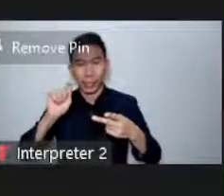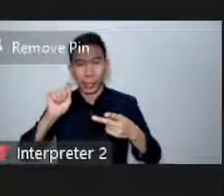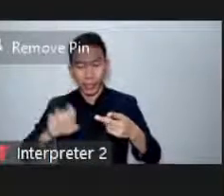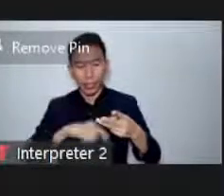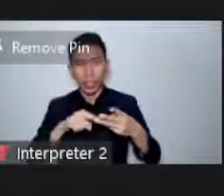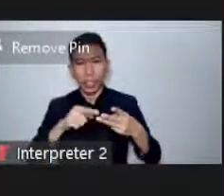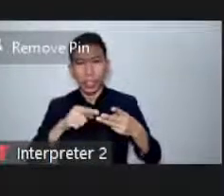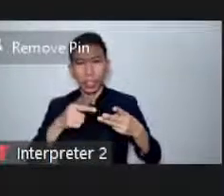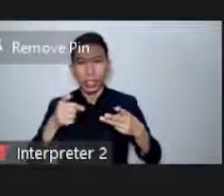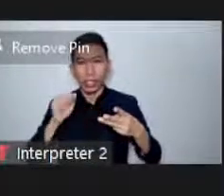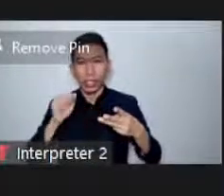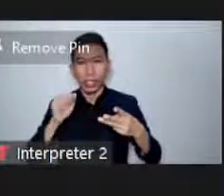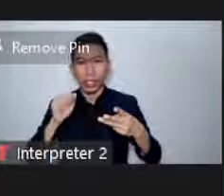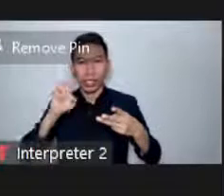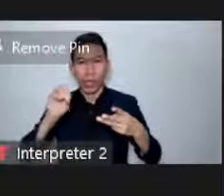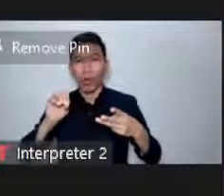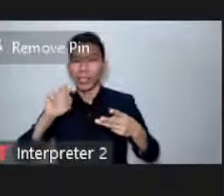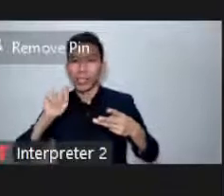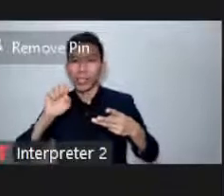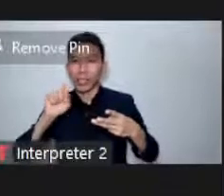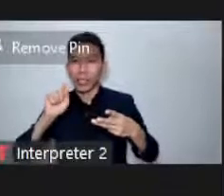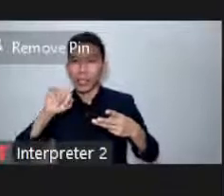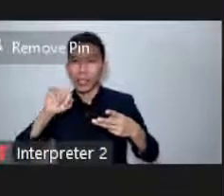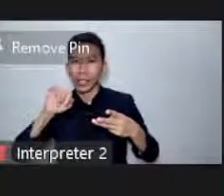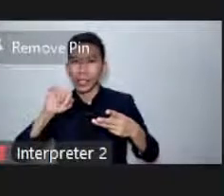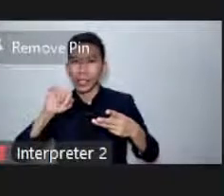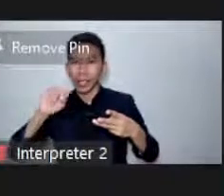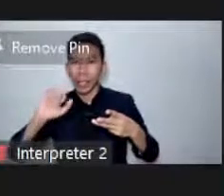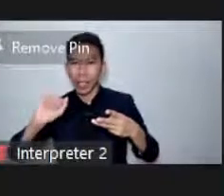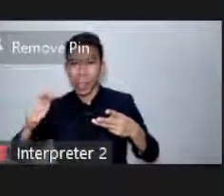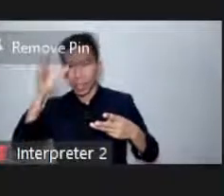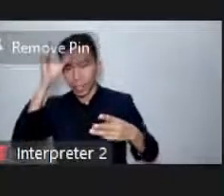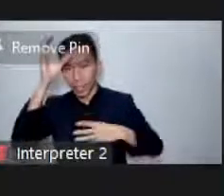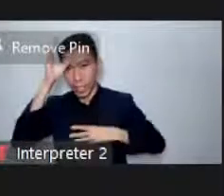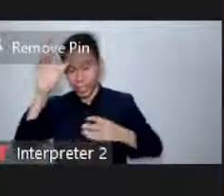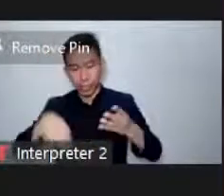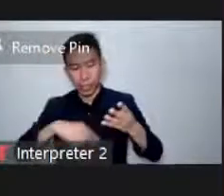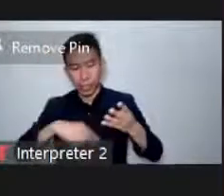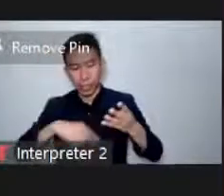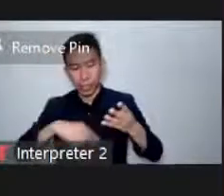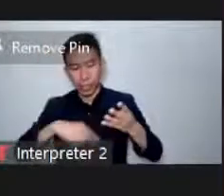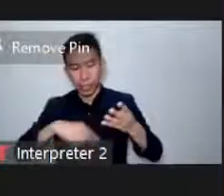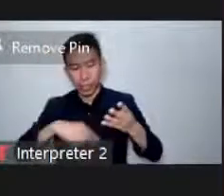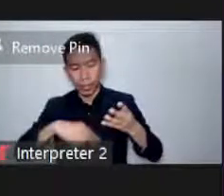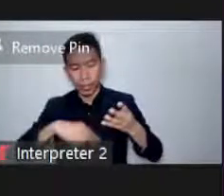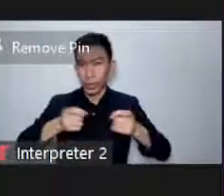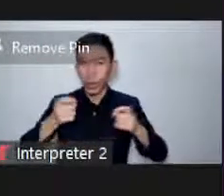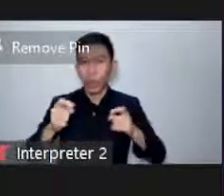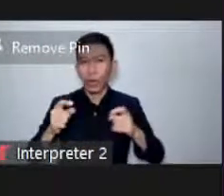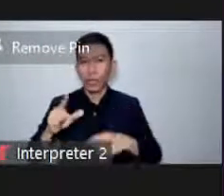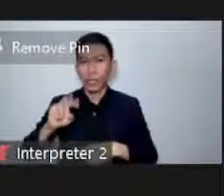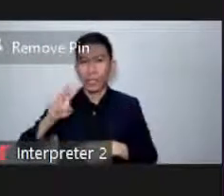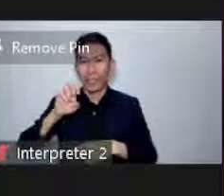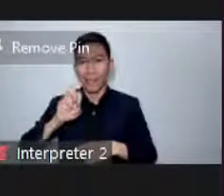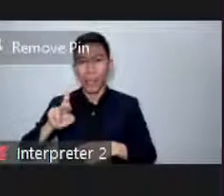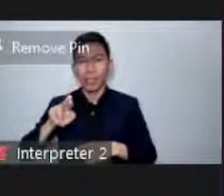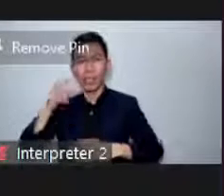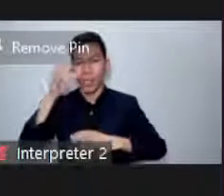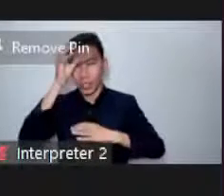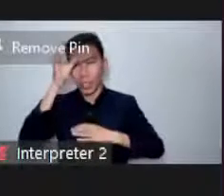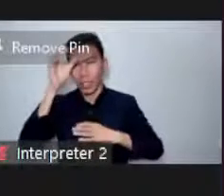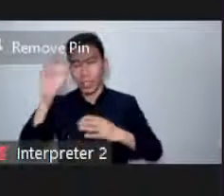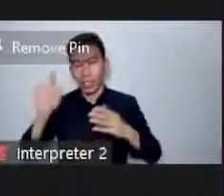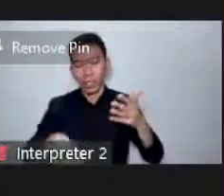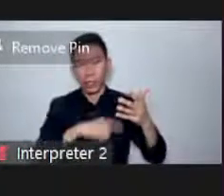other digestive diseases, the TWG for the control of liver cancer and its risk factors, TWG